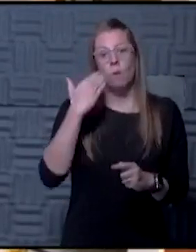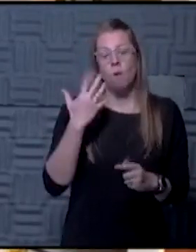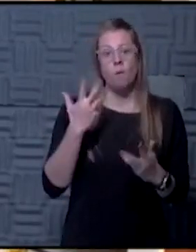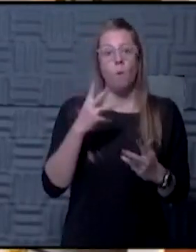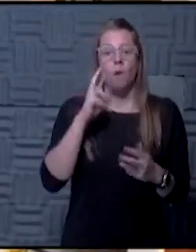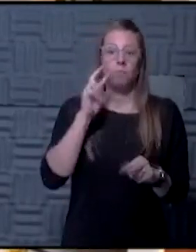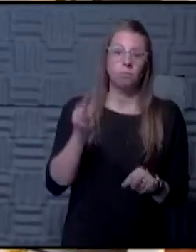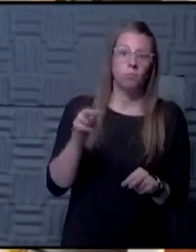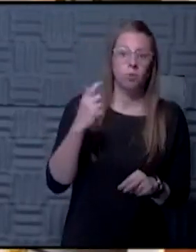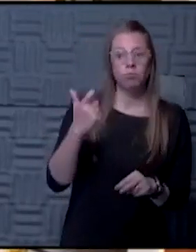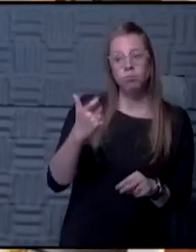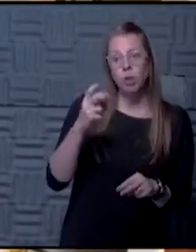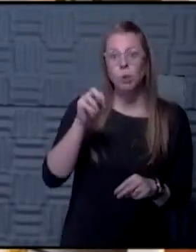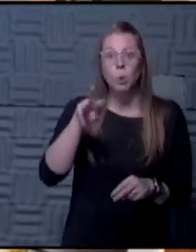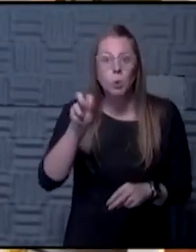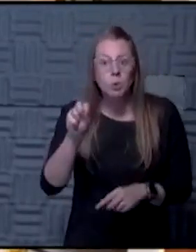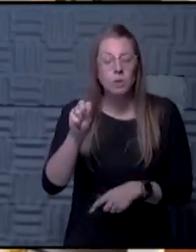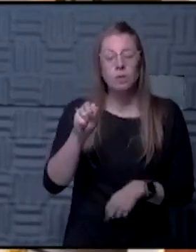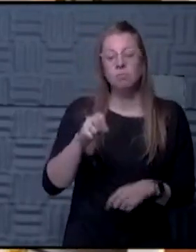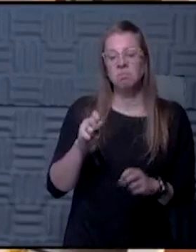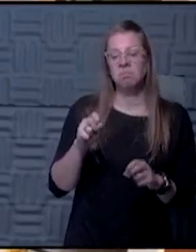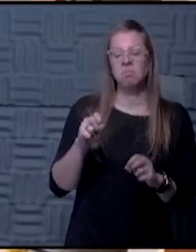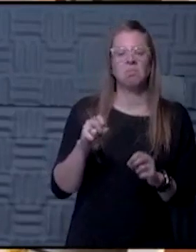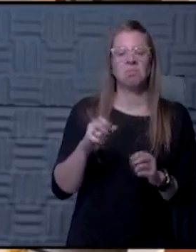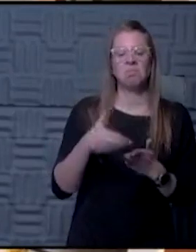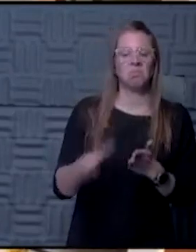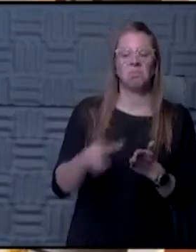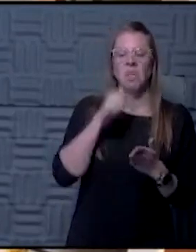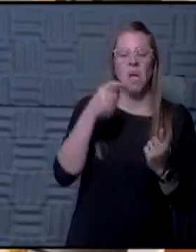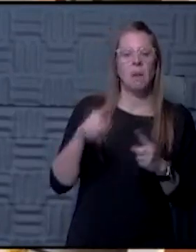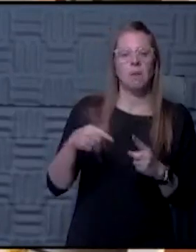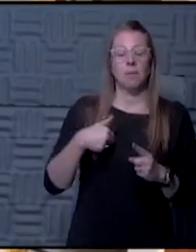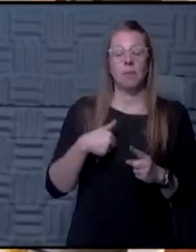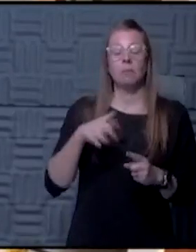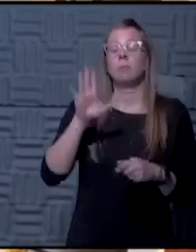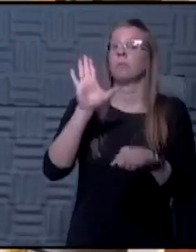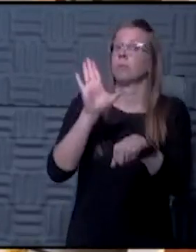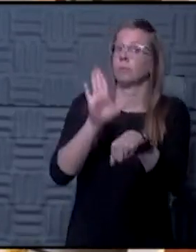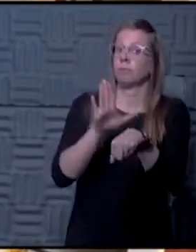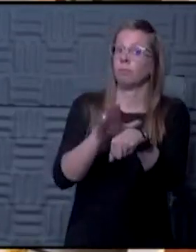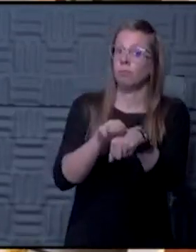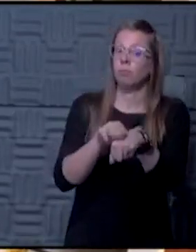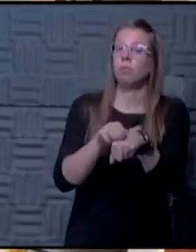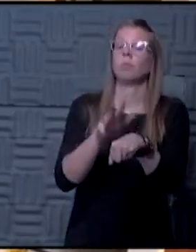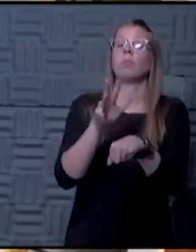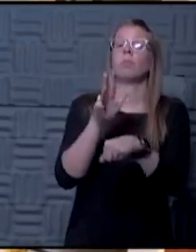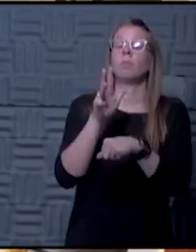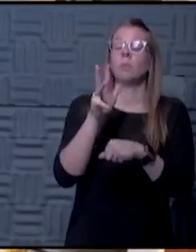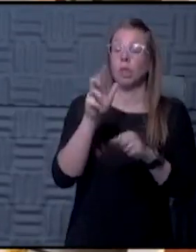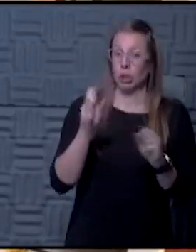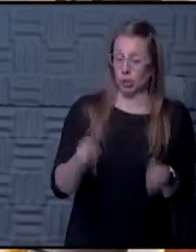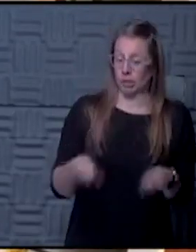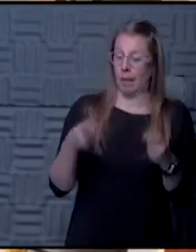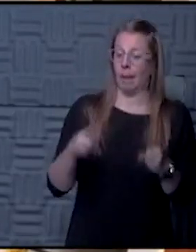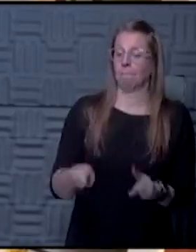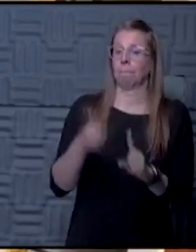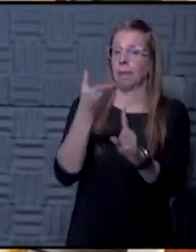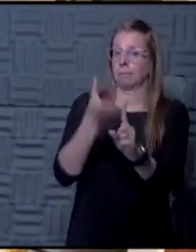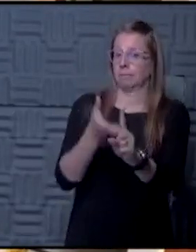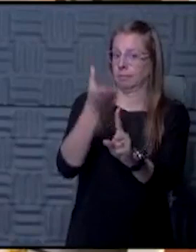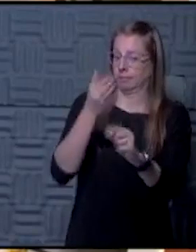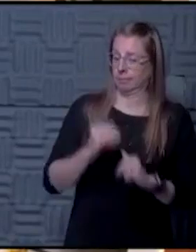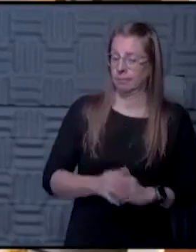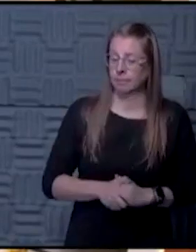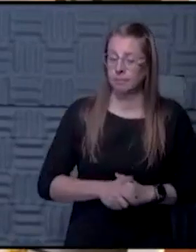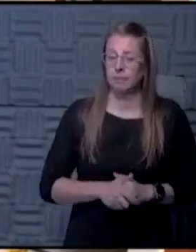on the news, and it's probably not going to happen to me. But let me tell you, it could happen to you. And